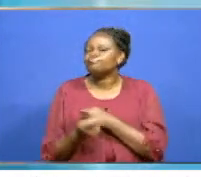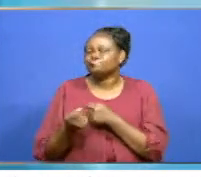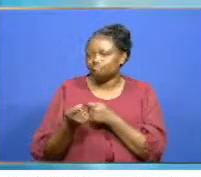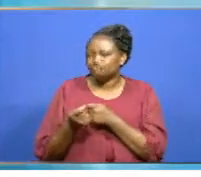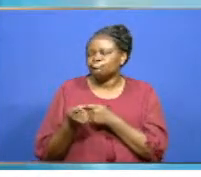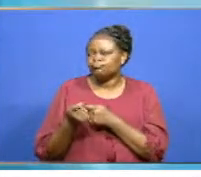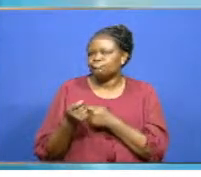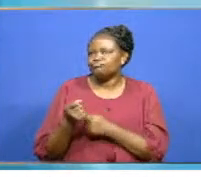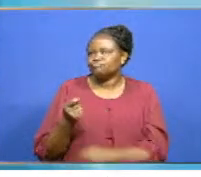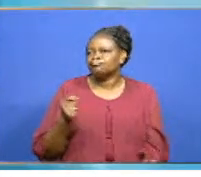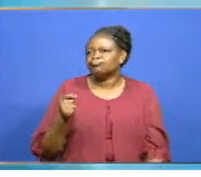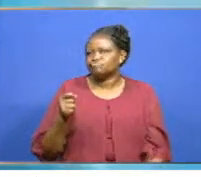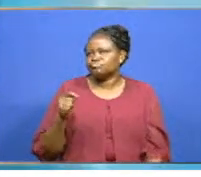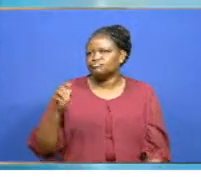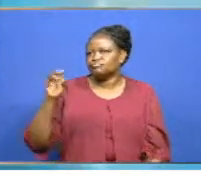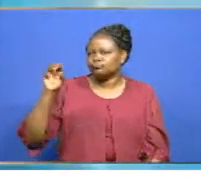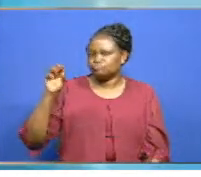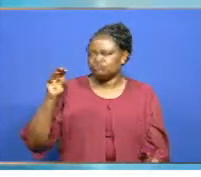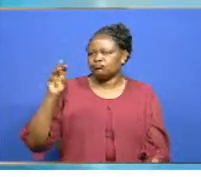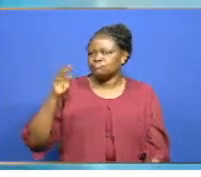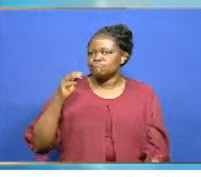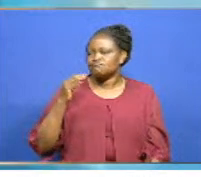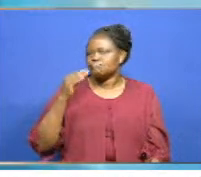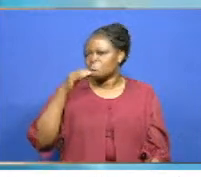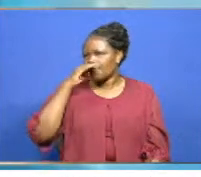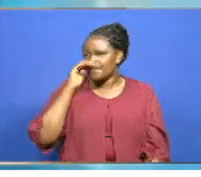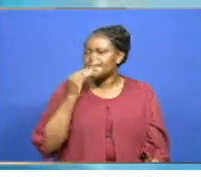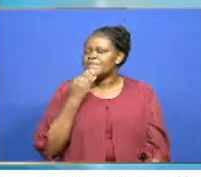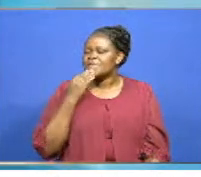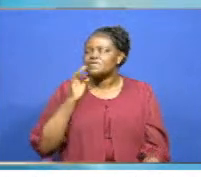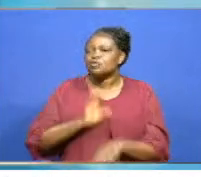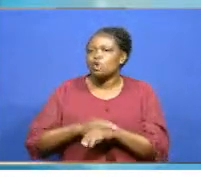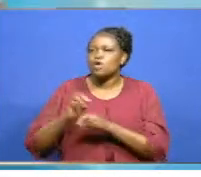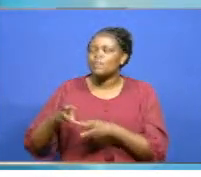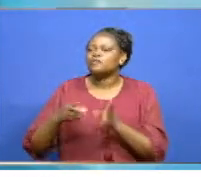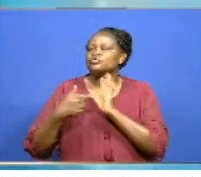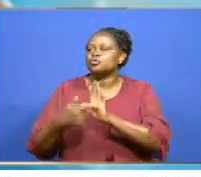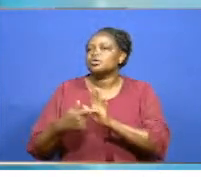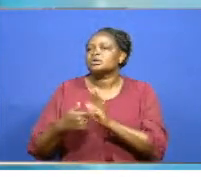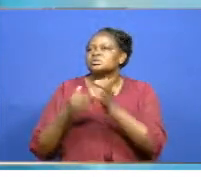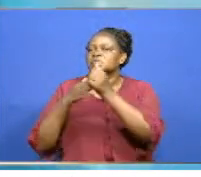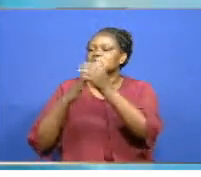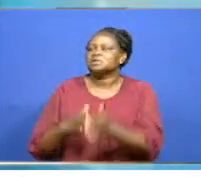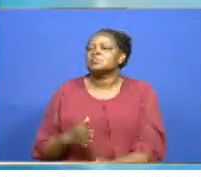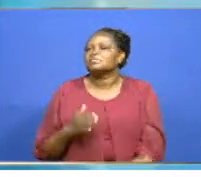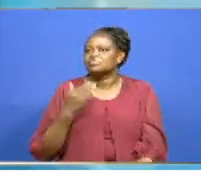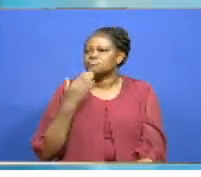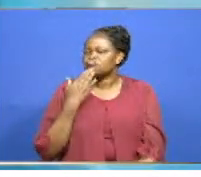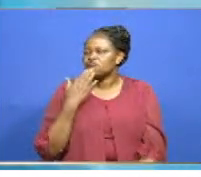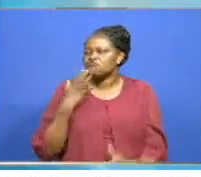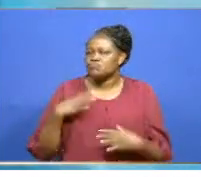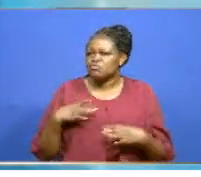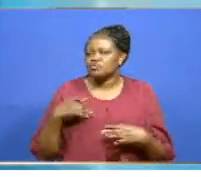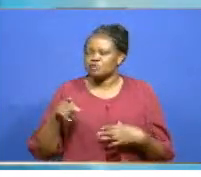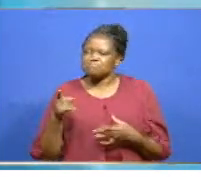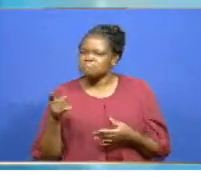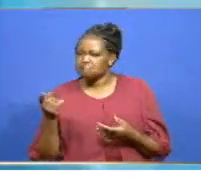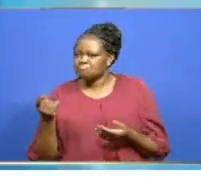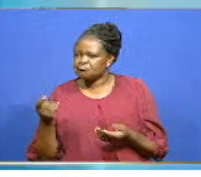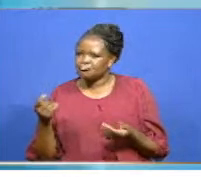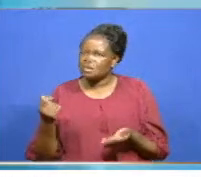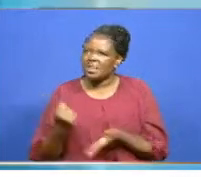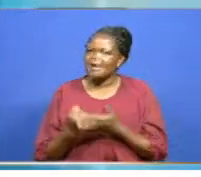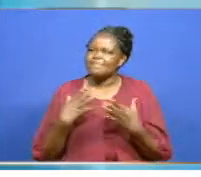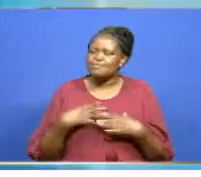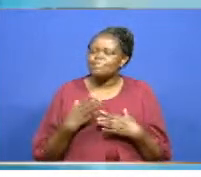found an opening to show that he is the leader of the Luyas. And you know, a leader is the one who brings people and tries to look at the child who is being hit,